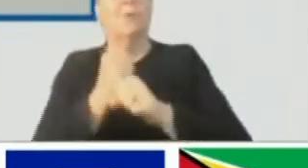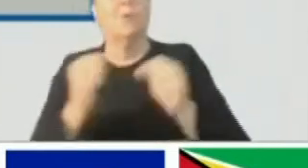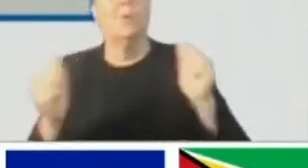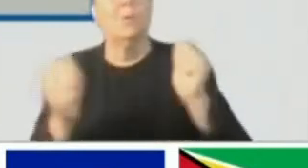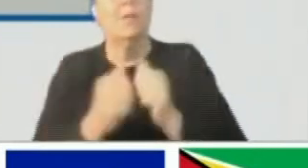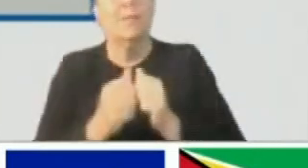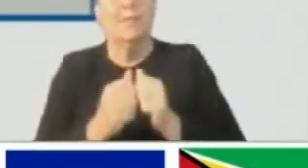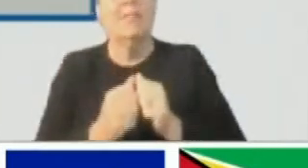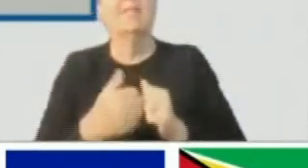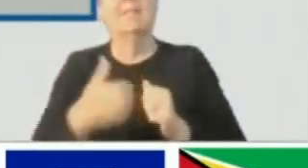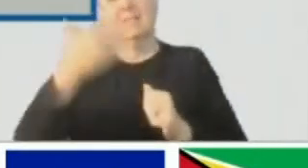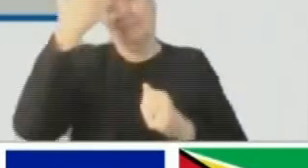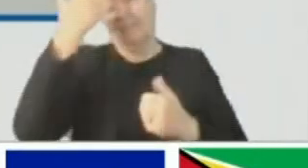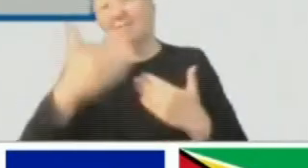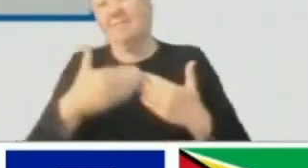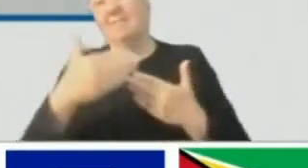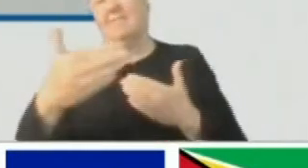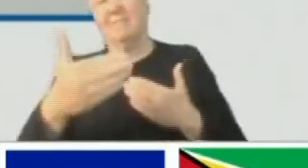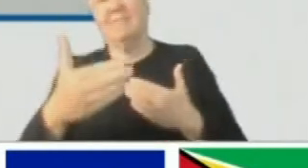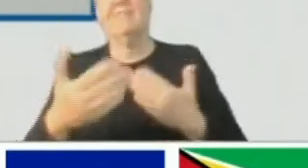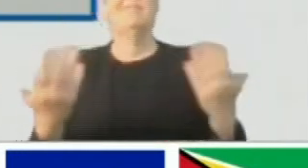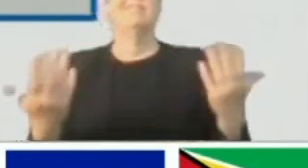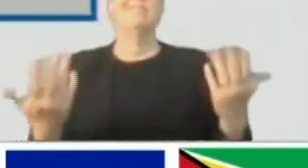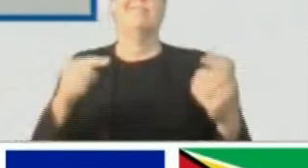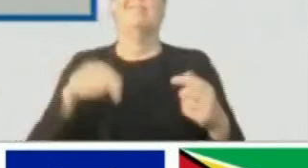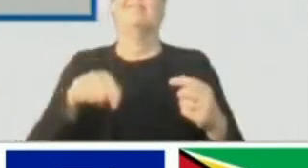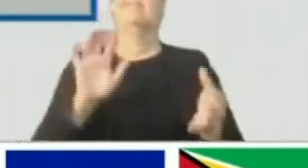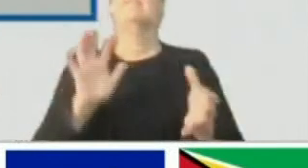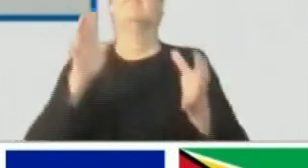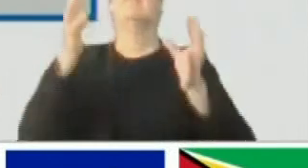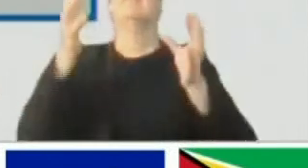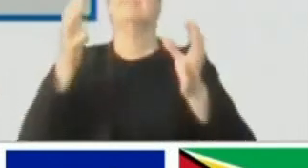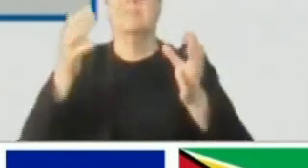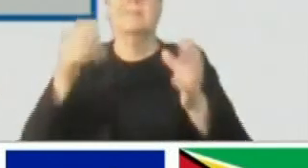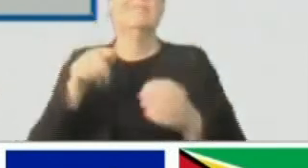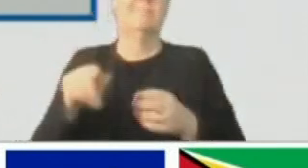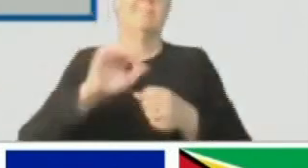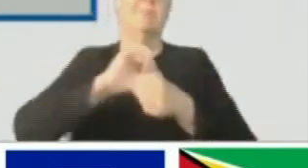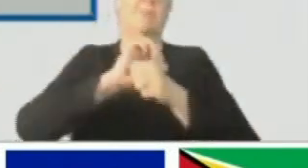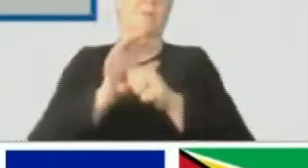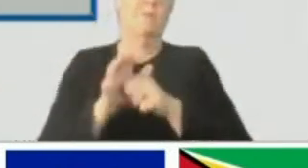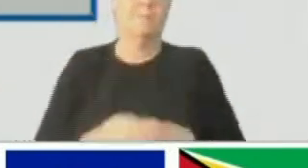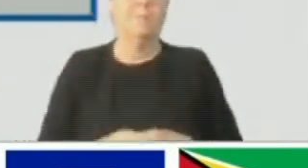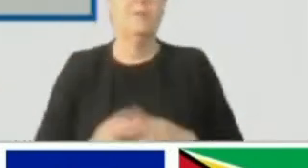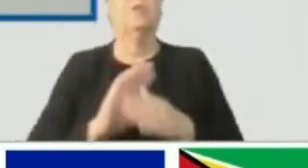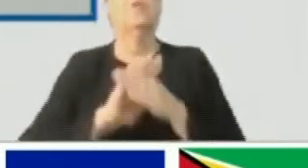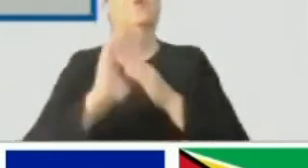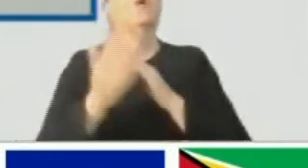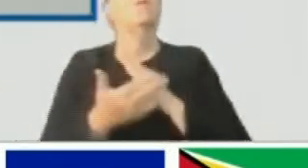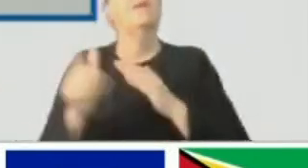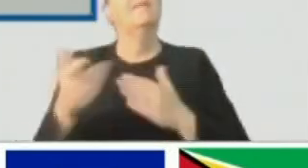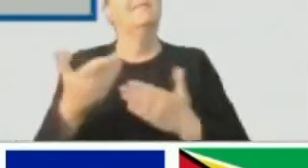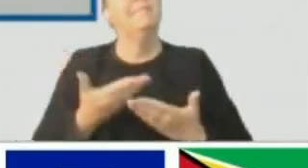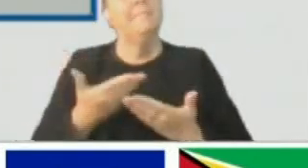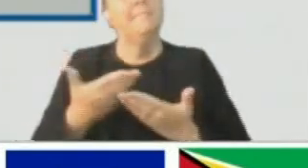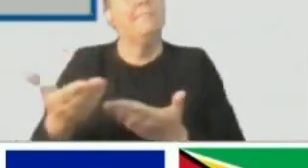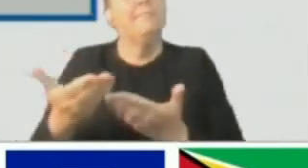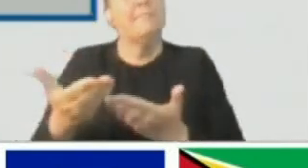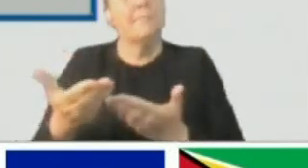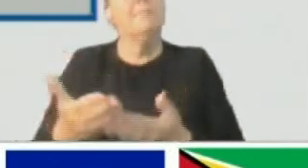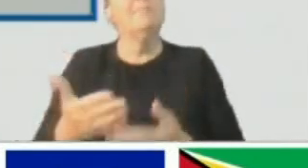time, COVID-19. When Jamaica accepted the invitation to be the host of this platform in